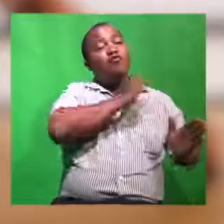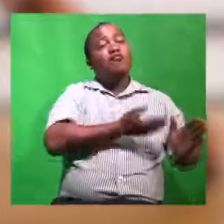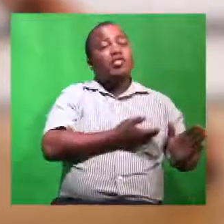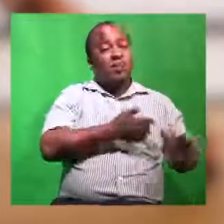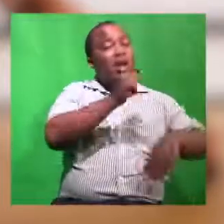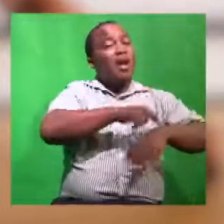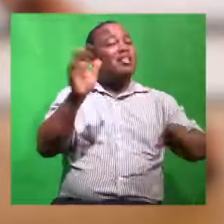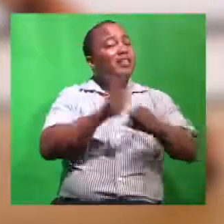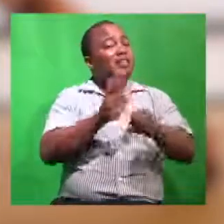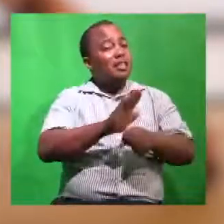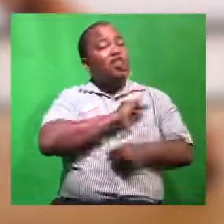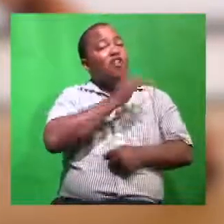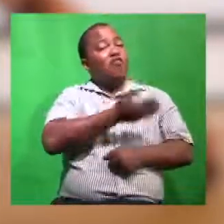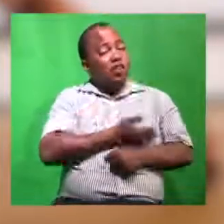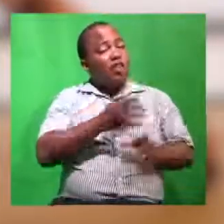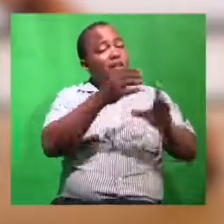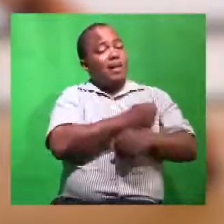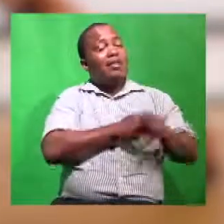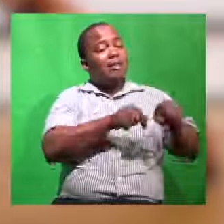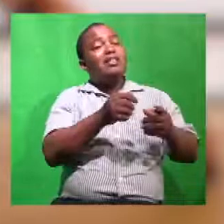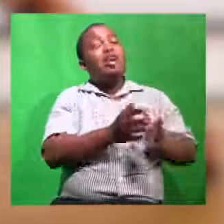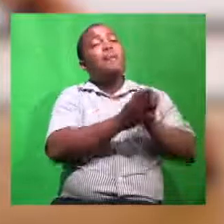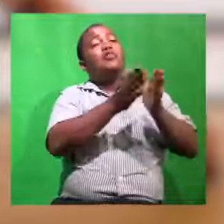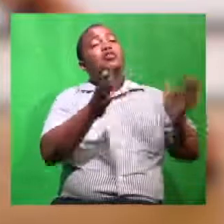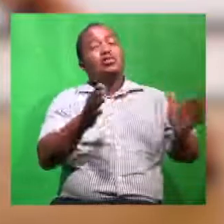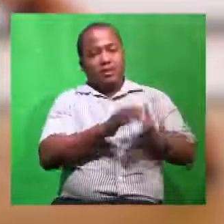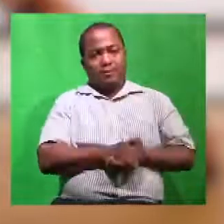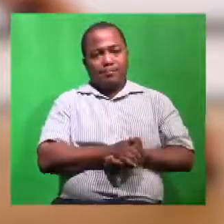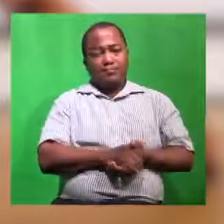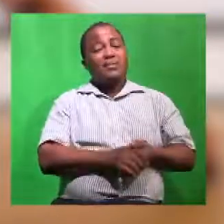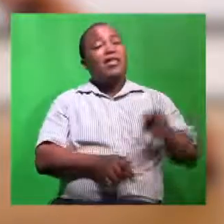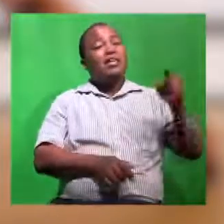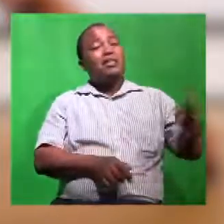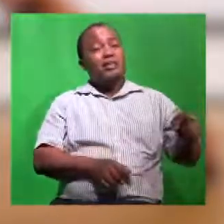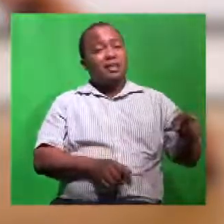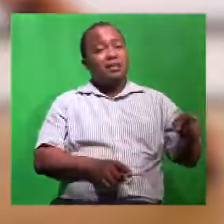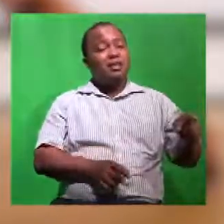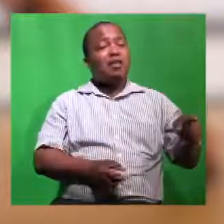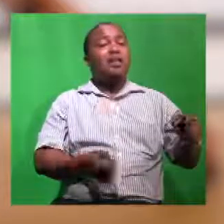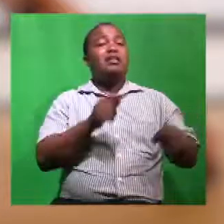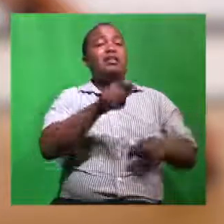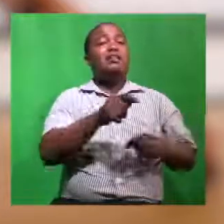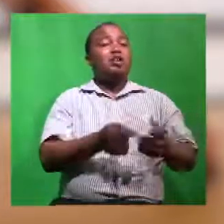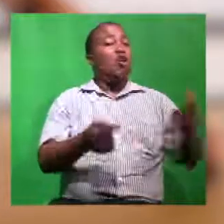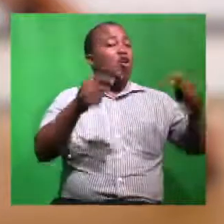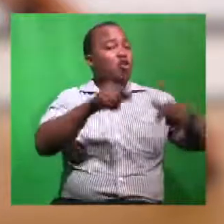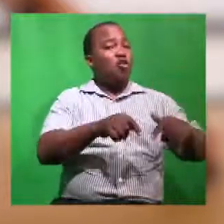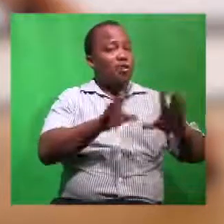times women lost these opportunities. So that's why they have to give in priority.